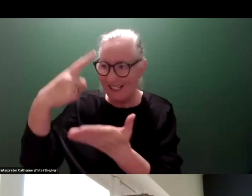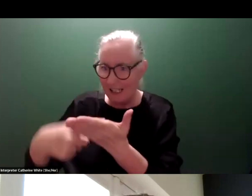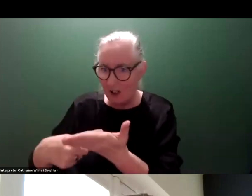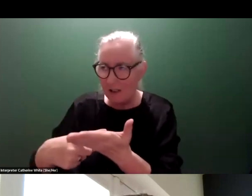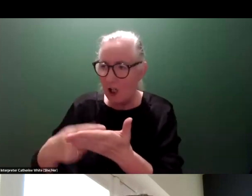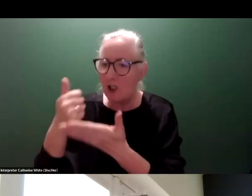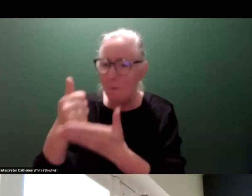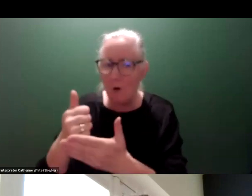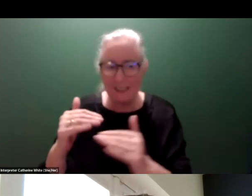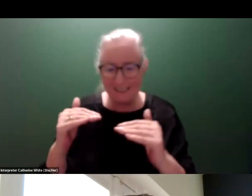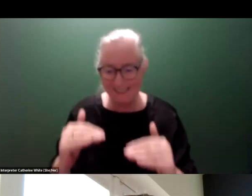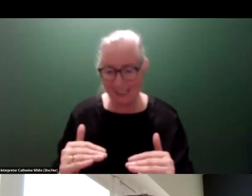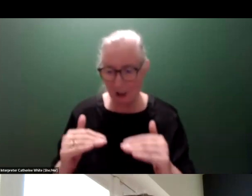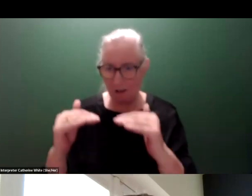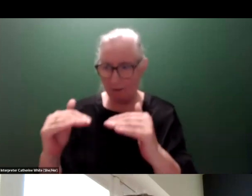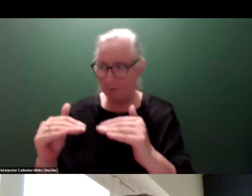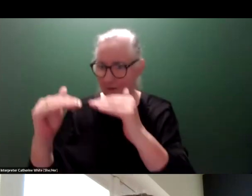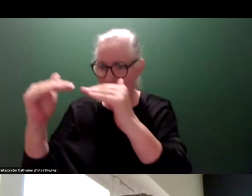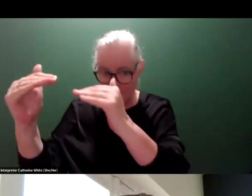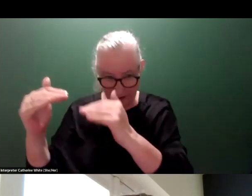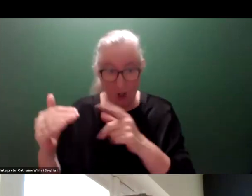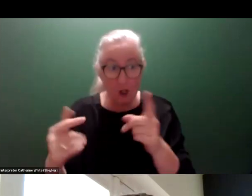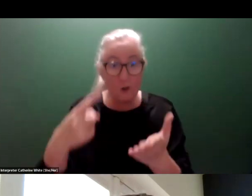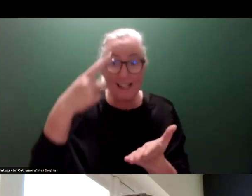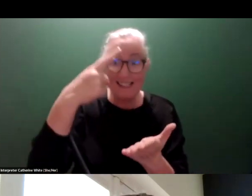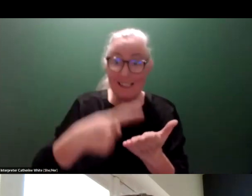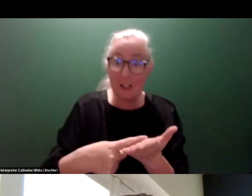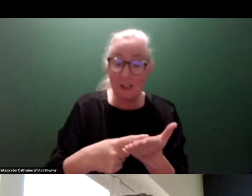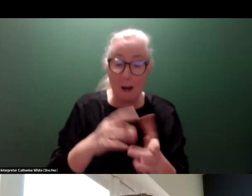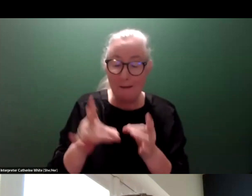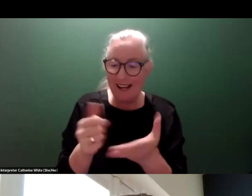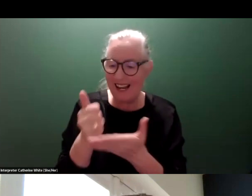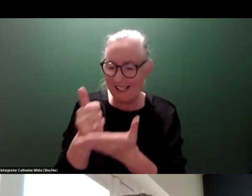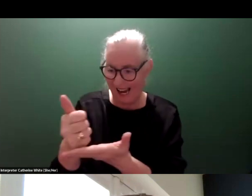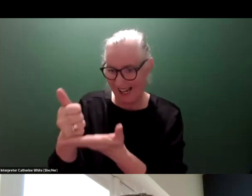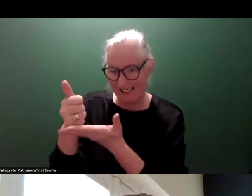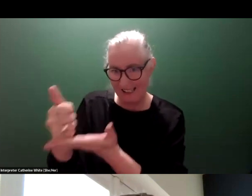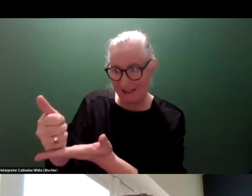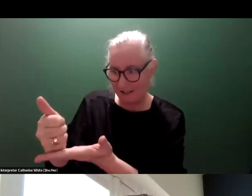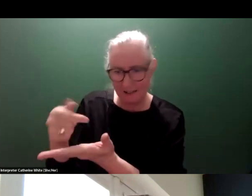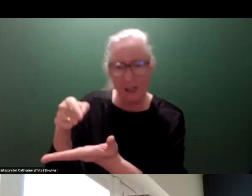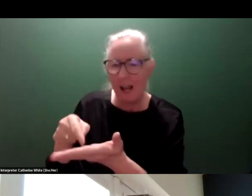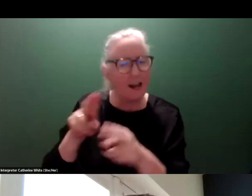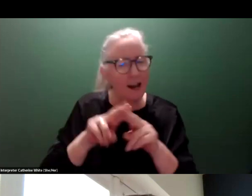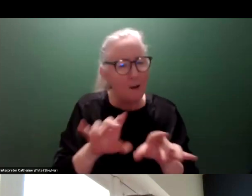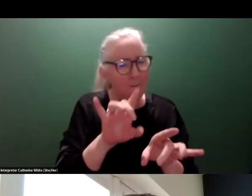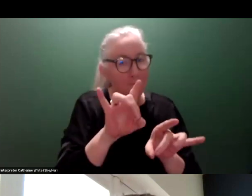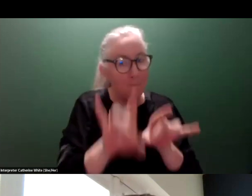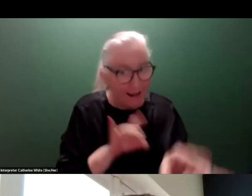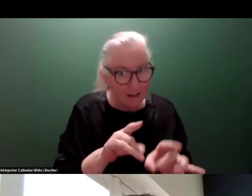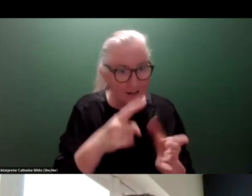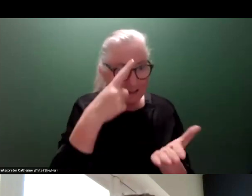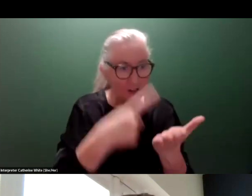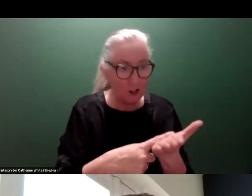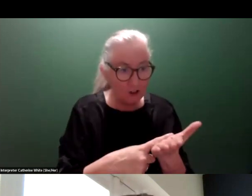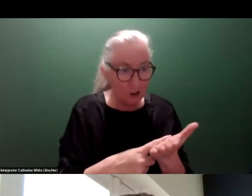I've mentioned earlier? Well, a decision-making assistant is only an assistant. They won't be making decisions. A co-decision